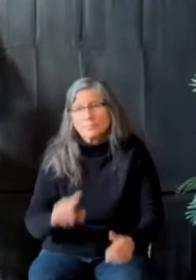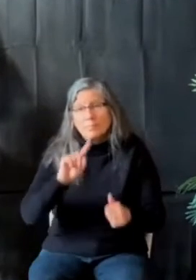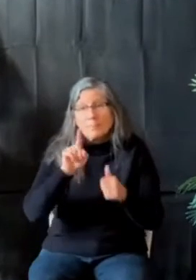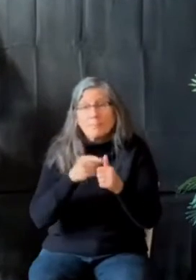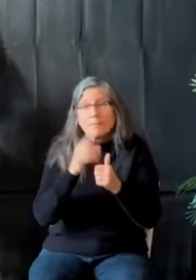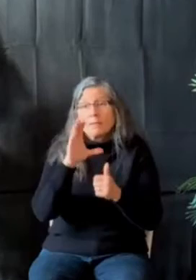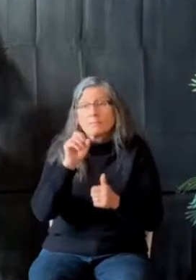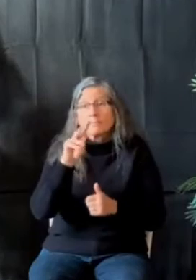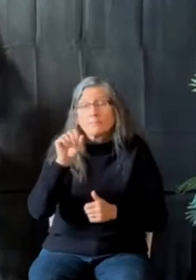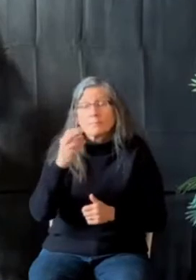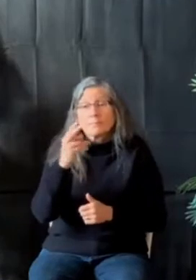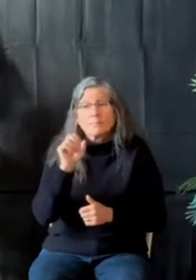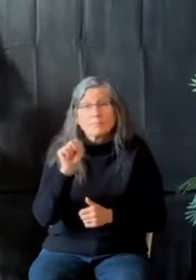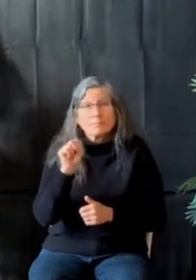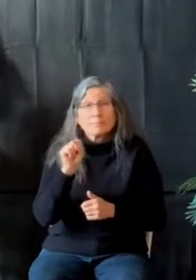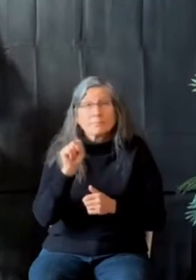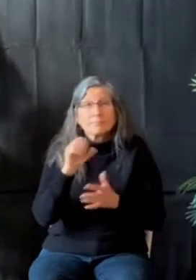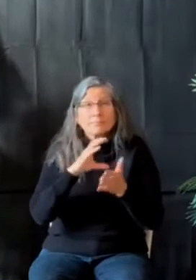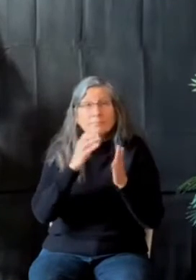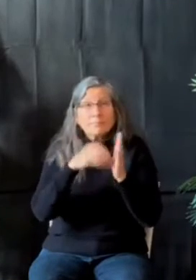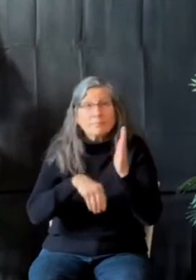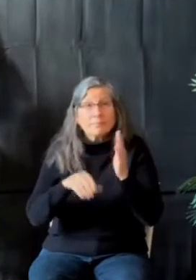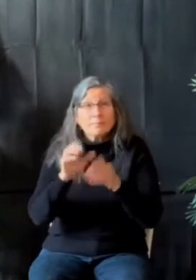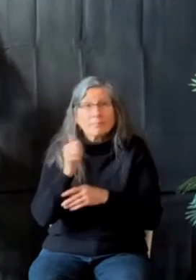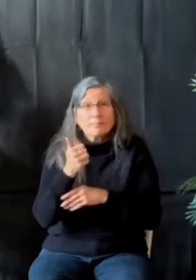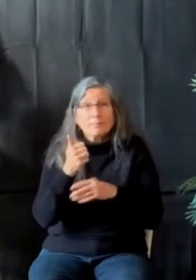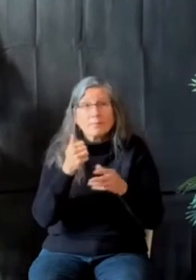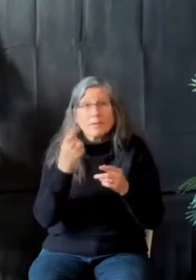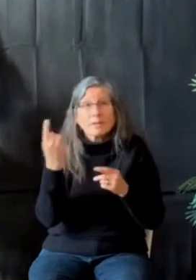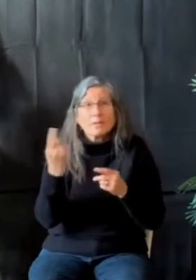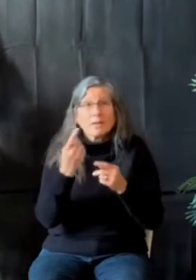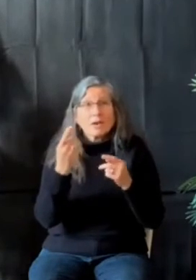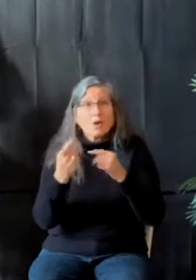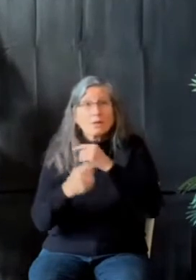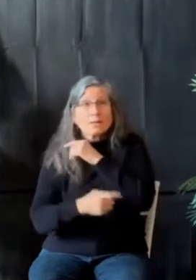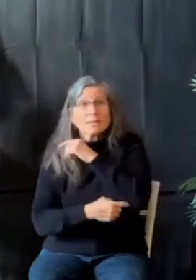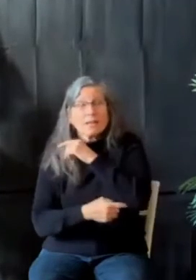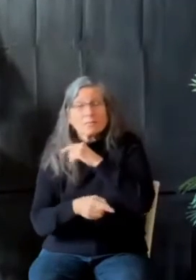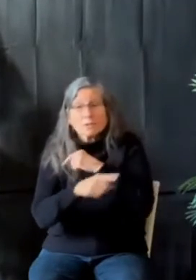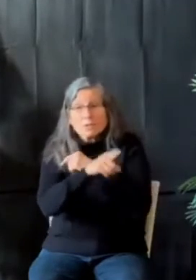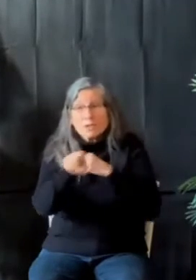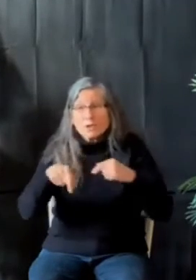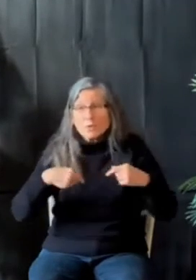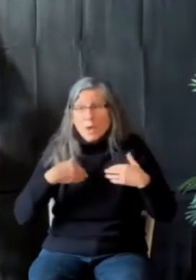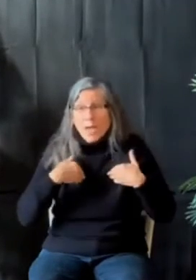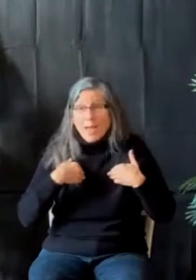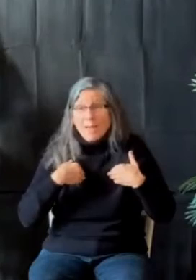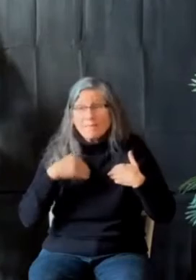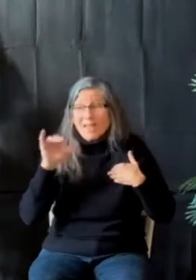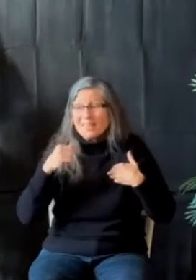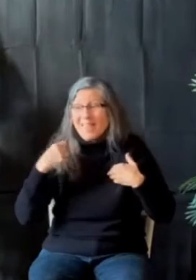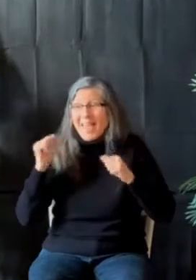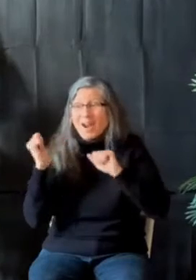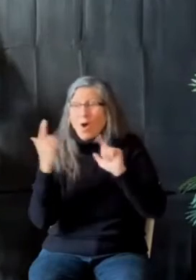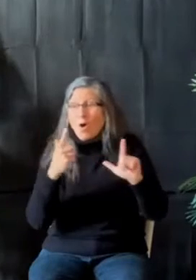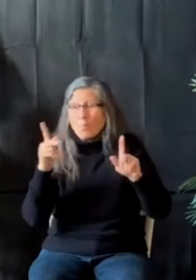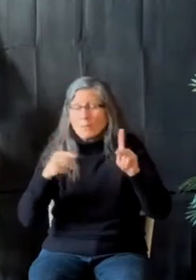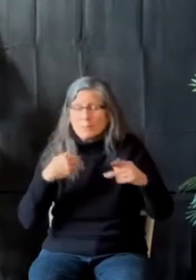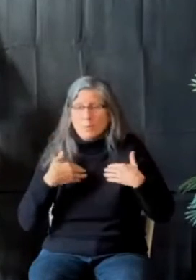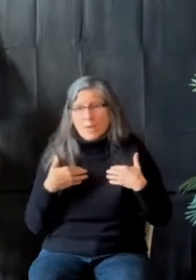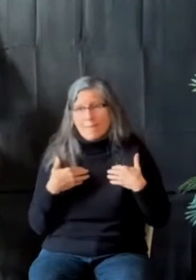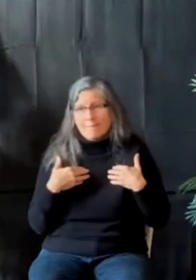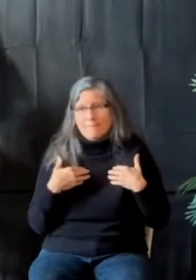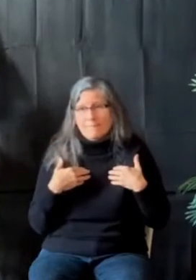1 Corinthians 10:13, the only temptations that you have are the temptations that all people